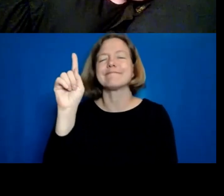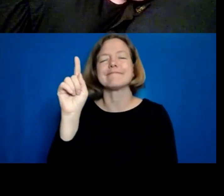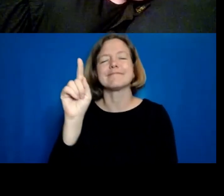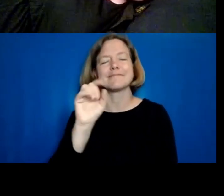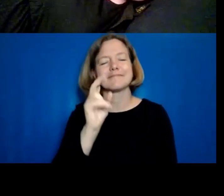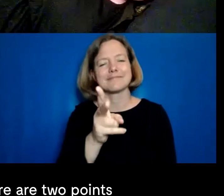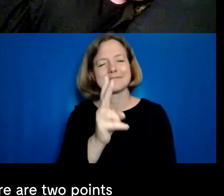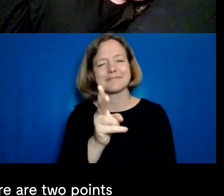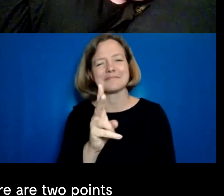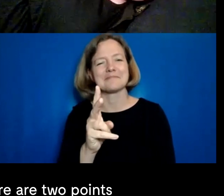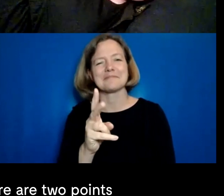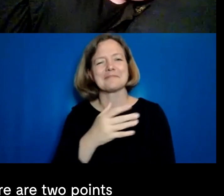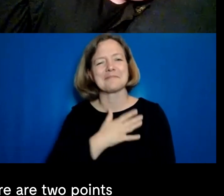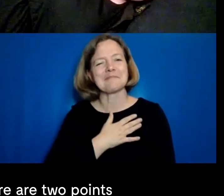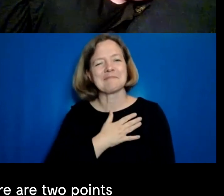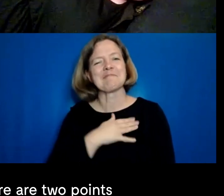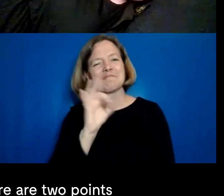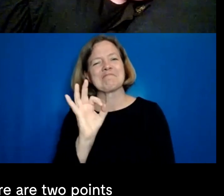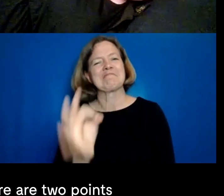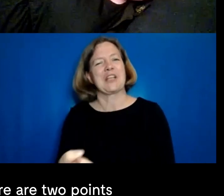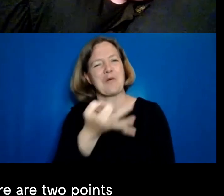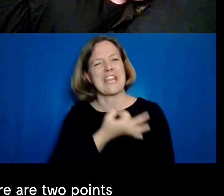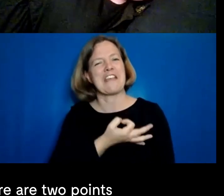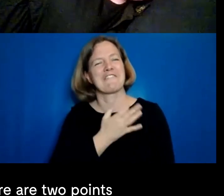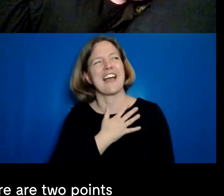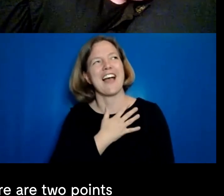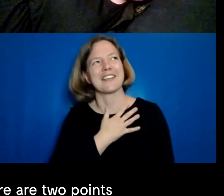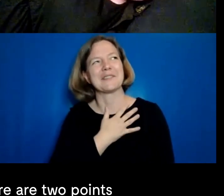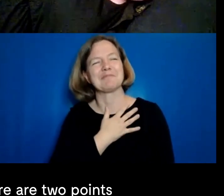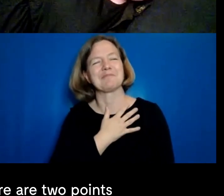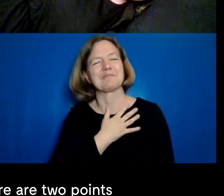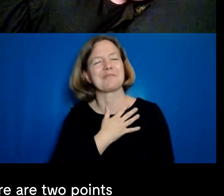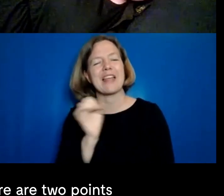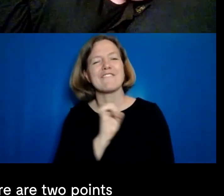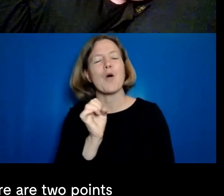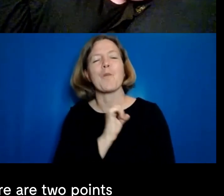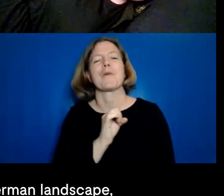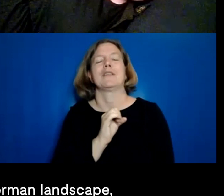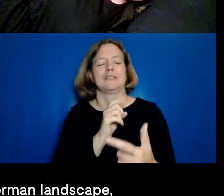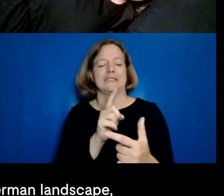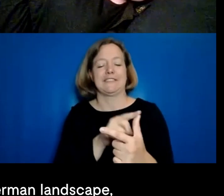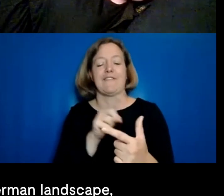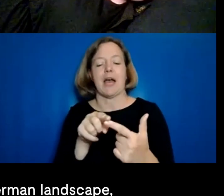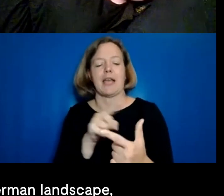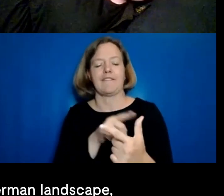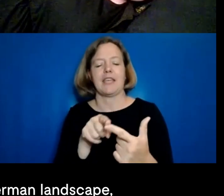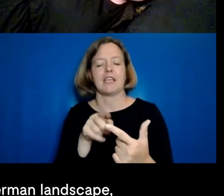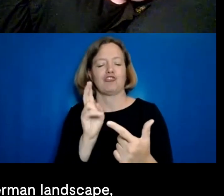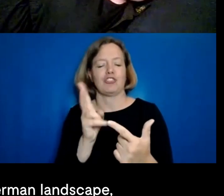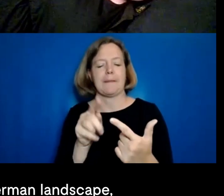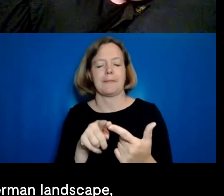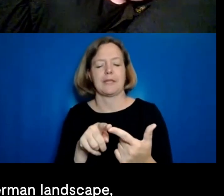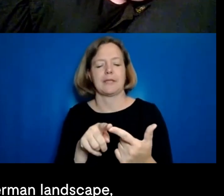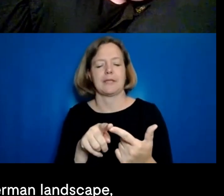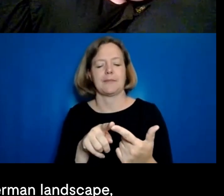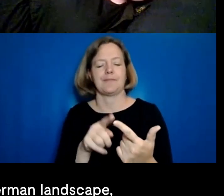this question because I think there are 2 points where I often feel, especially in the German